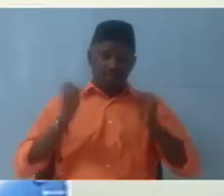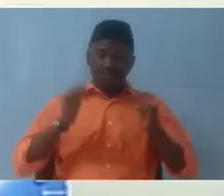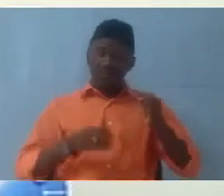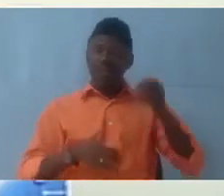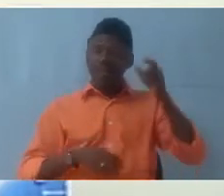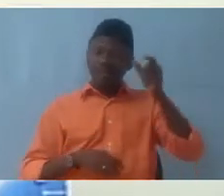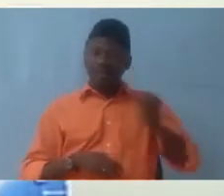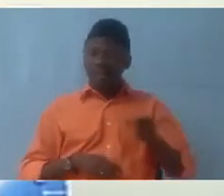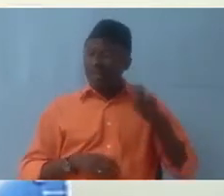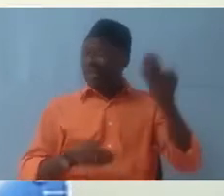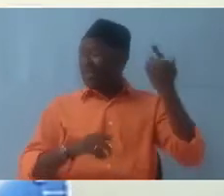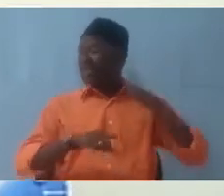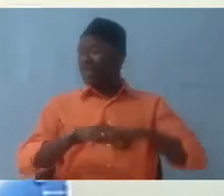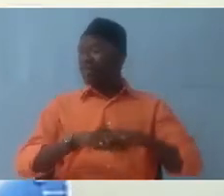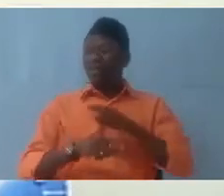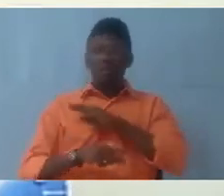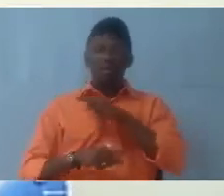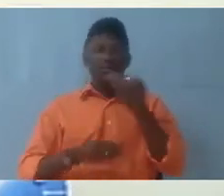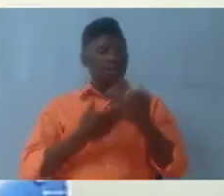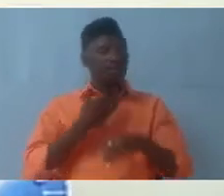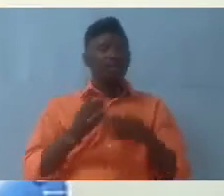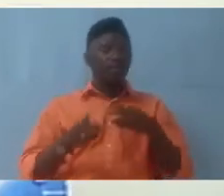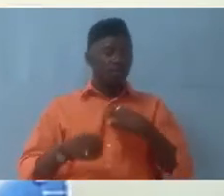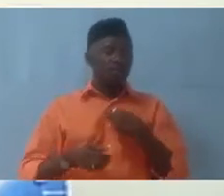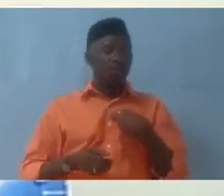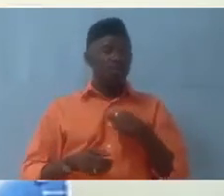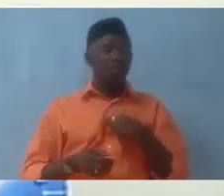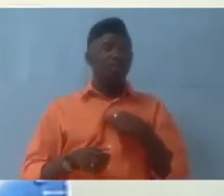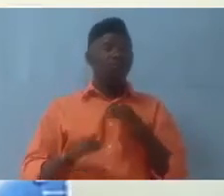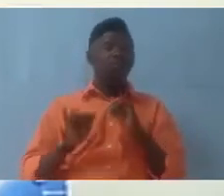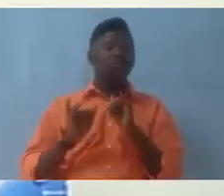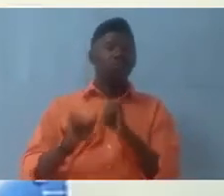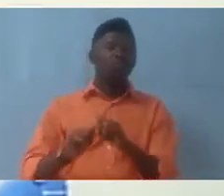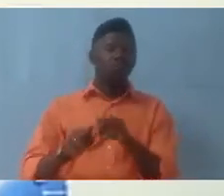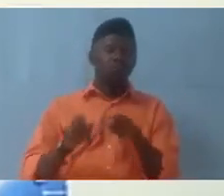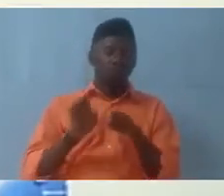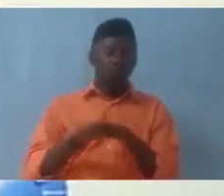wouldn't want me to actually serve as a hindrance